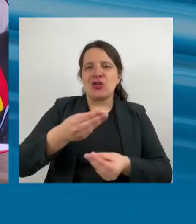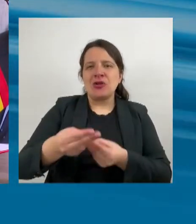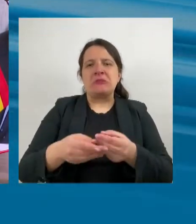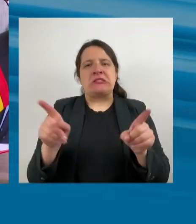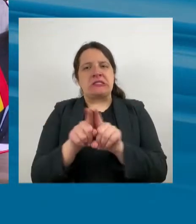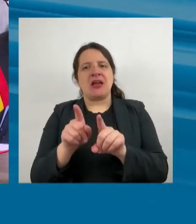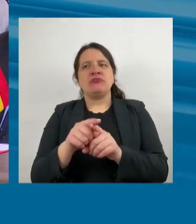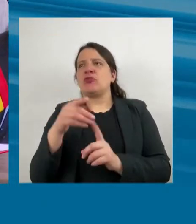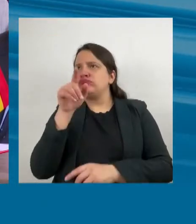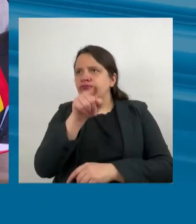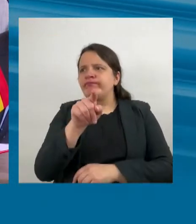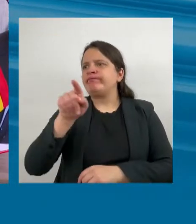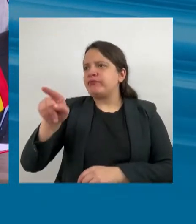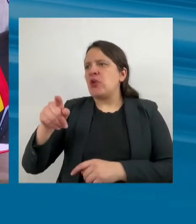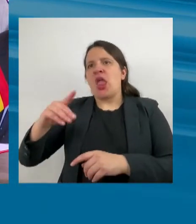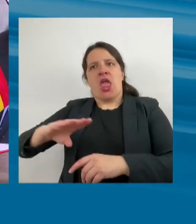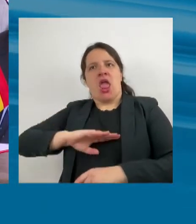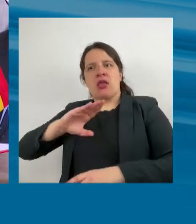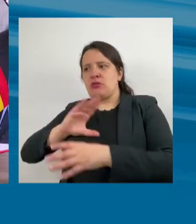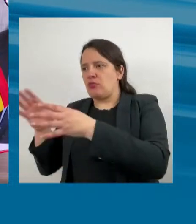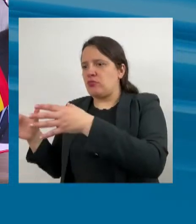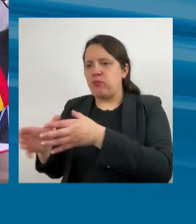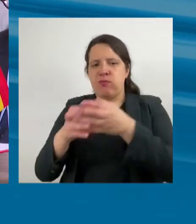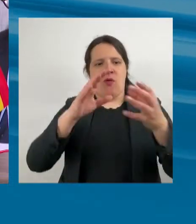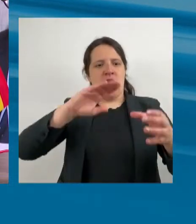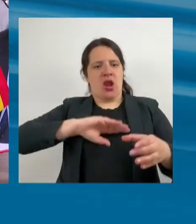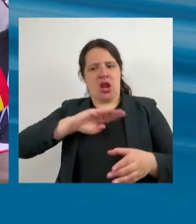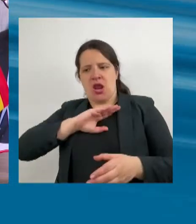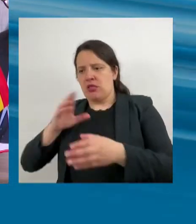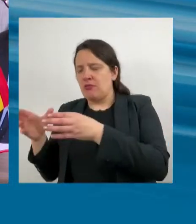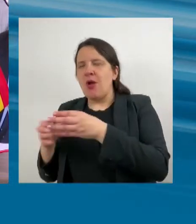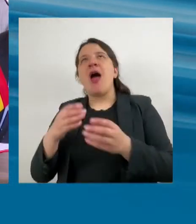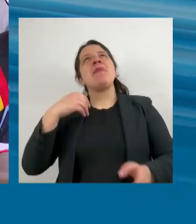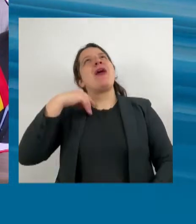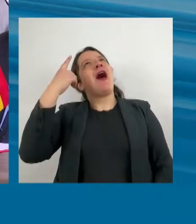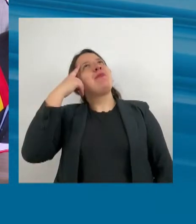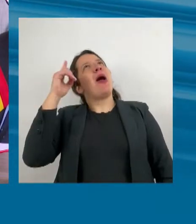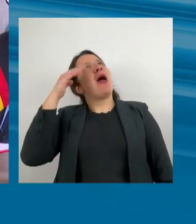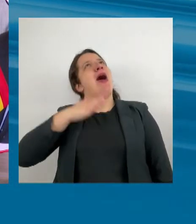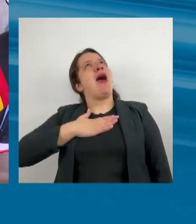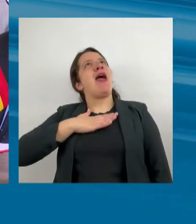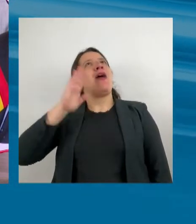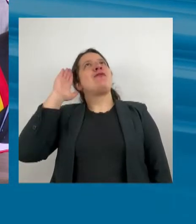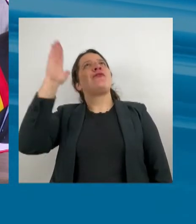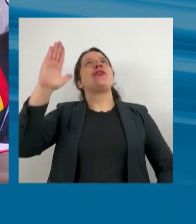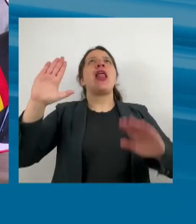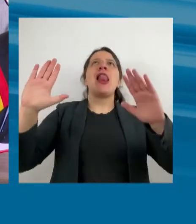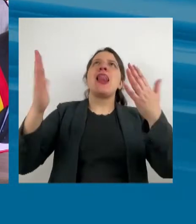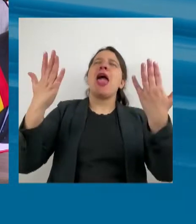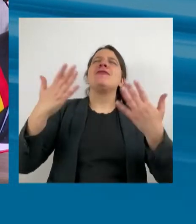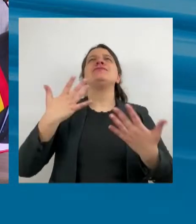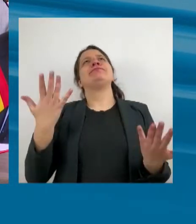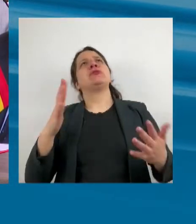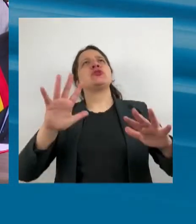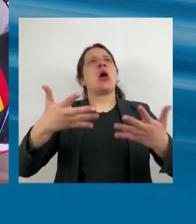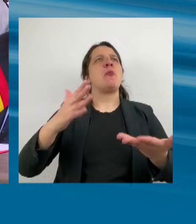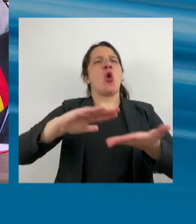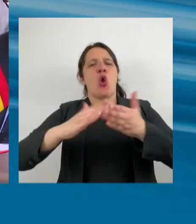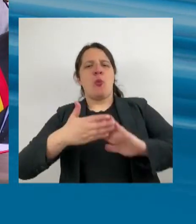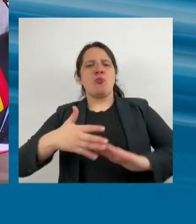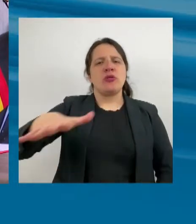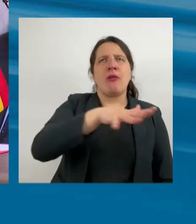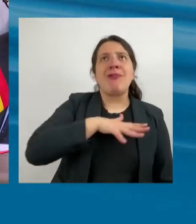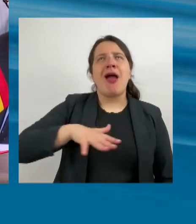and dimming their prospects for inclusive development. But as a global community, we can break these